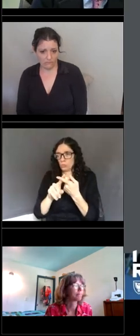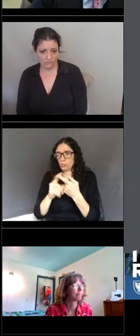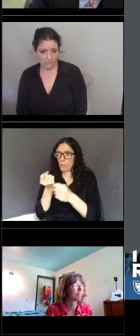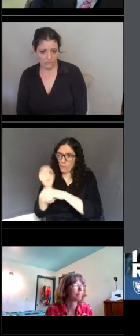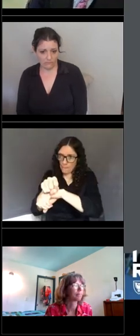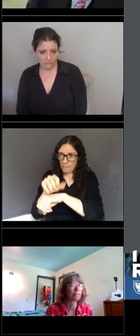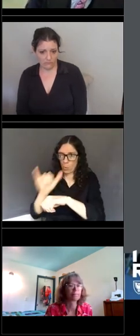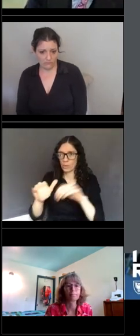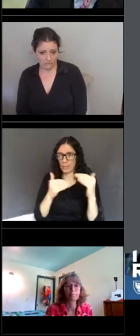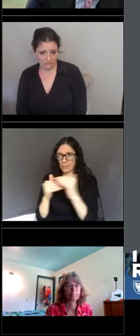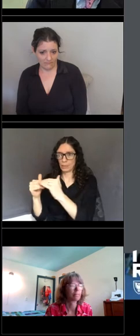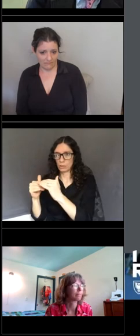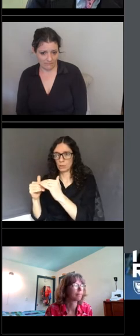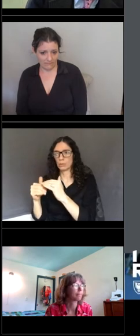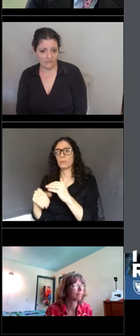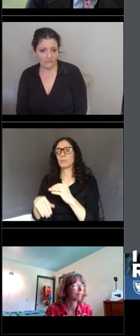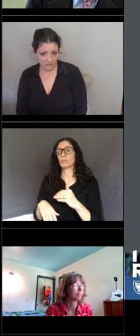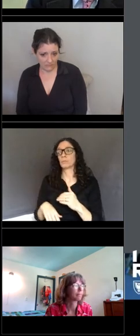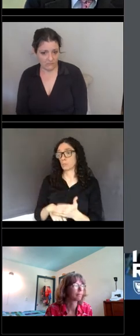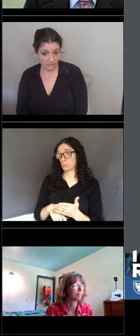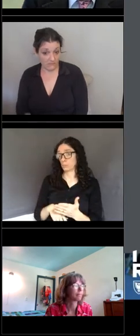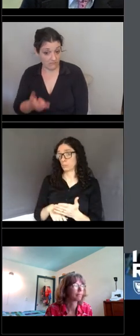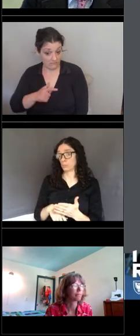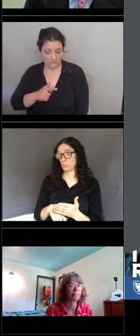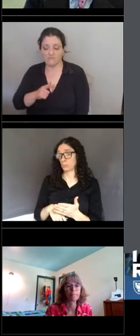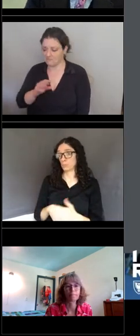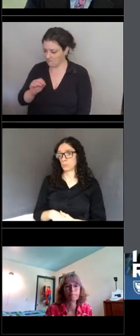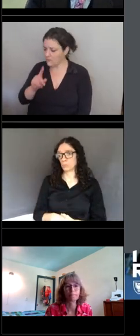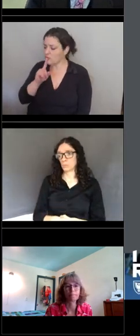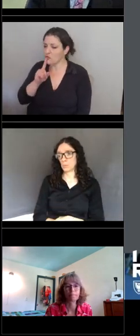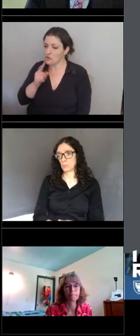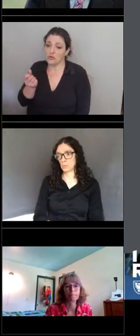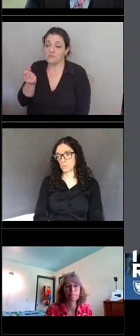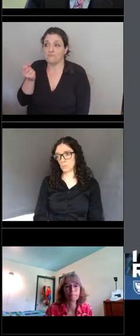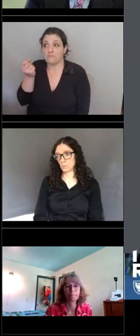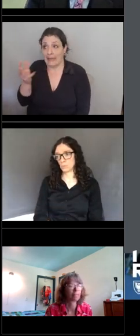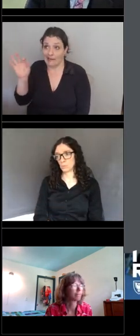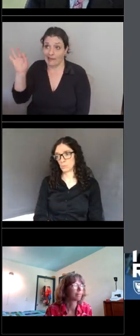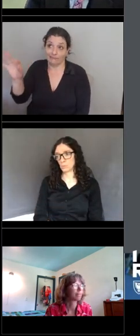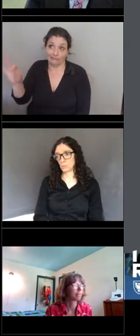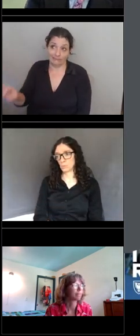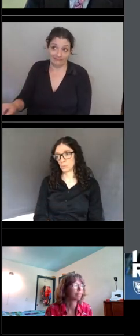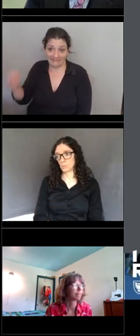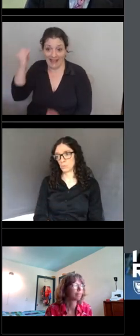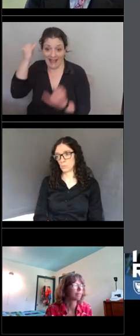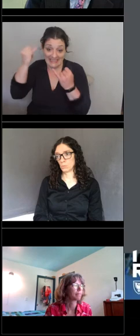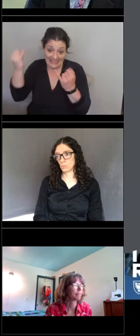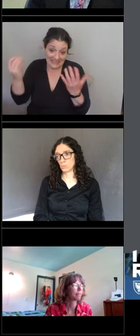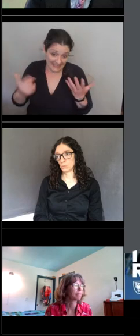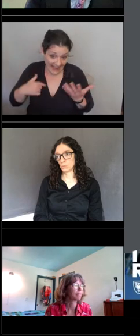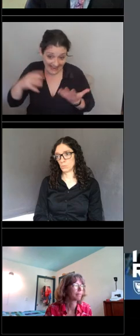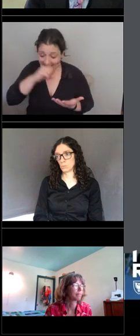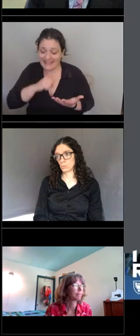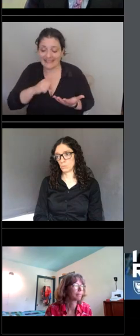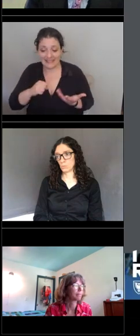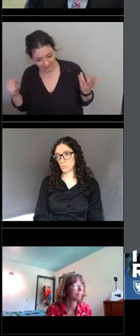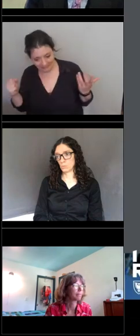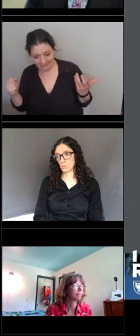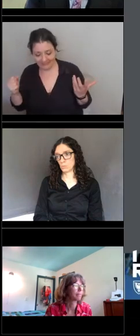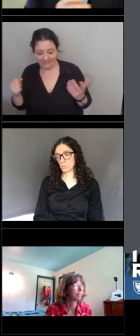thoughts on ways to overcome it, probably a little bit outside of the scope. I could, you know, probably throw my hat in the ring. The reason that we centered on